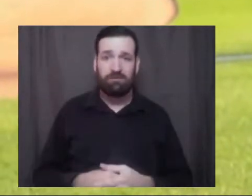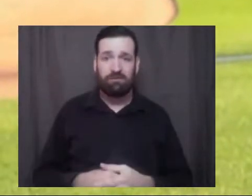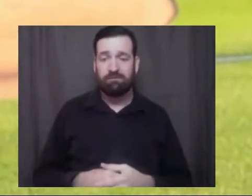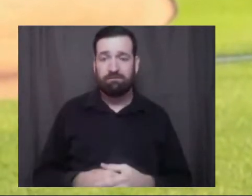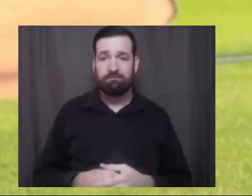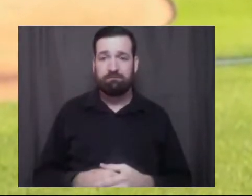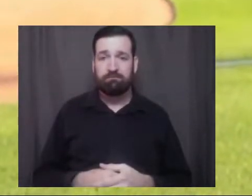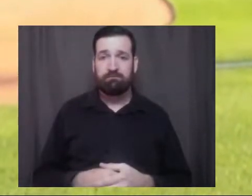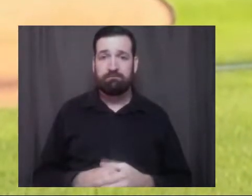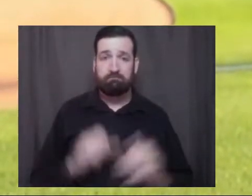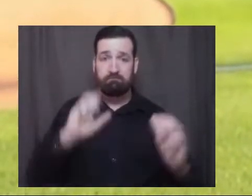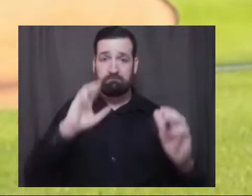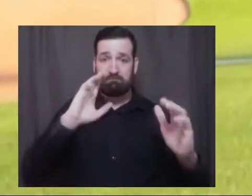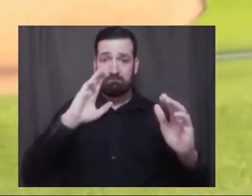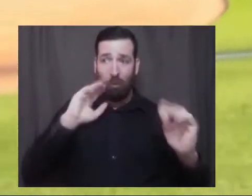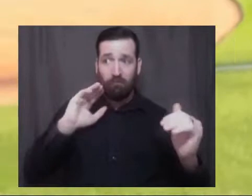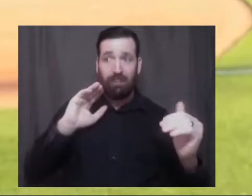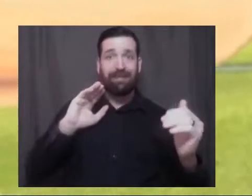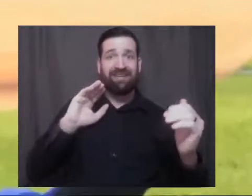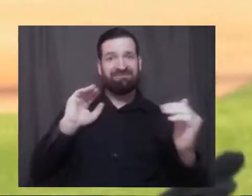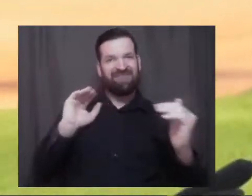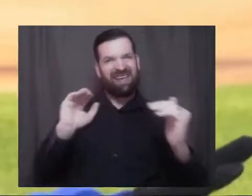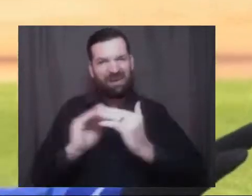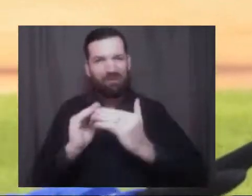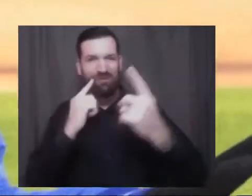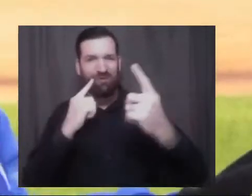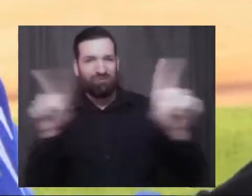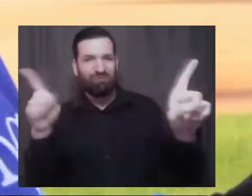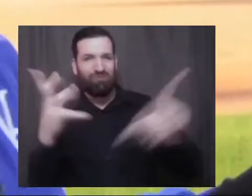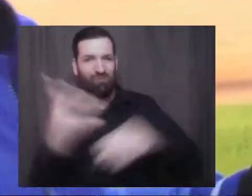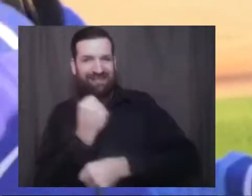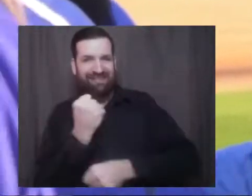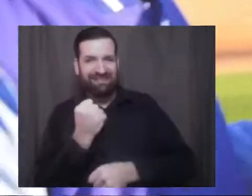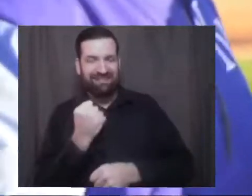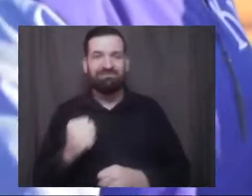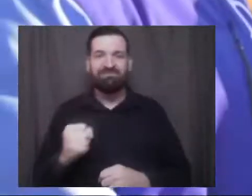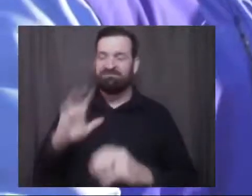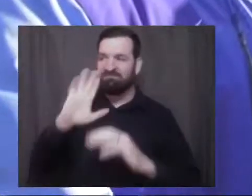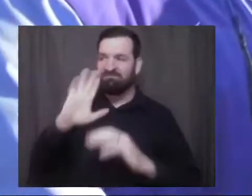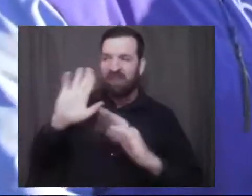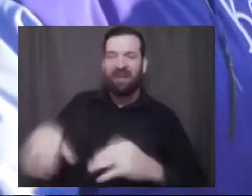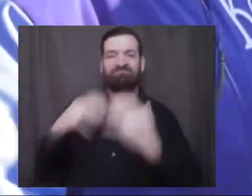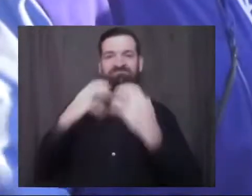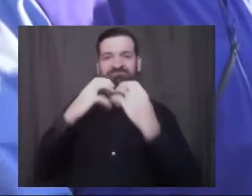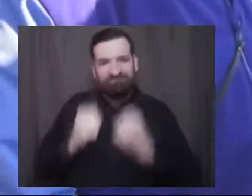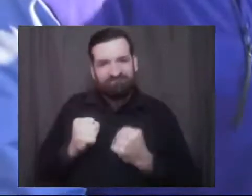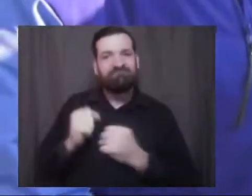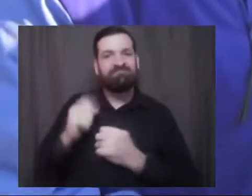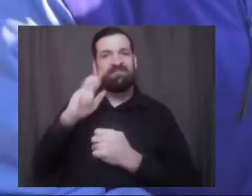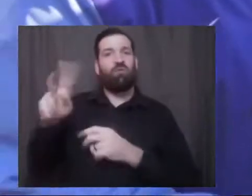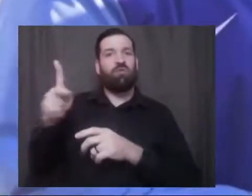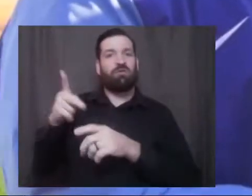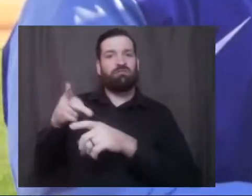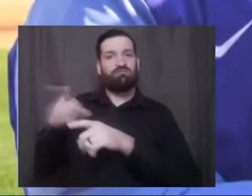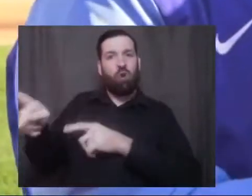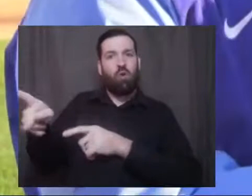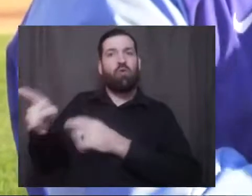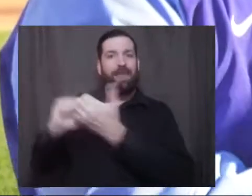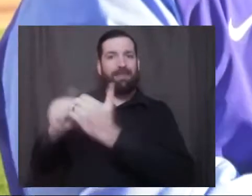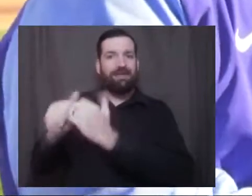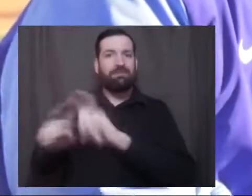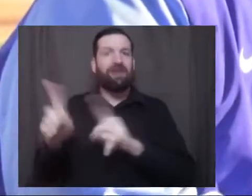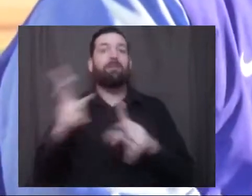it translates to wins this year. Fantastic. Okay, I know you care for the big pro elite athletes, but you also have patients you care for, and I know you need to